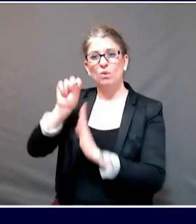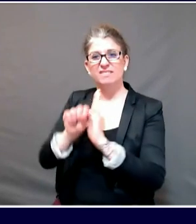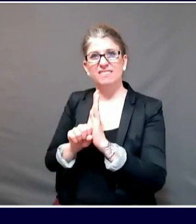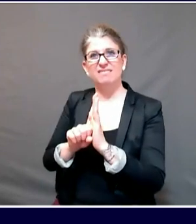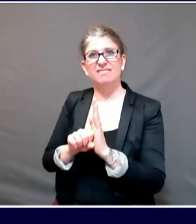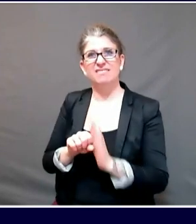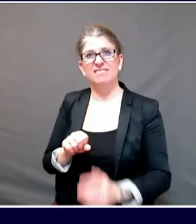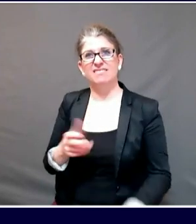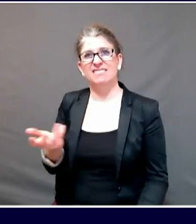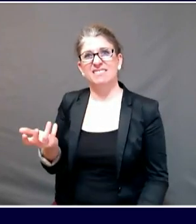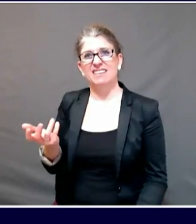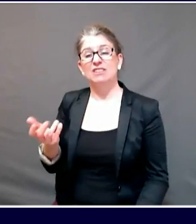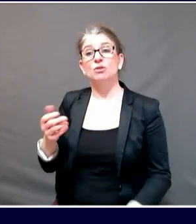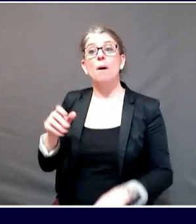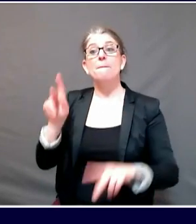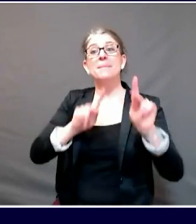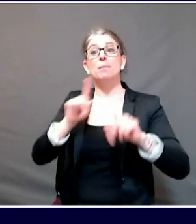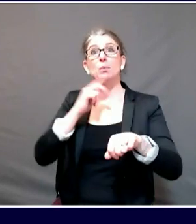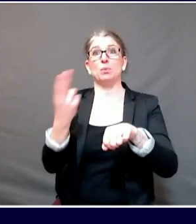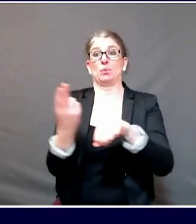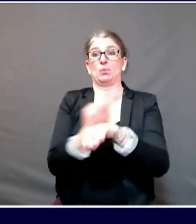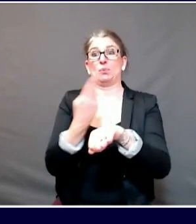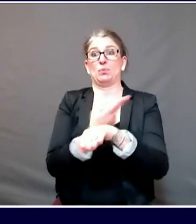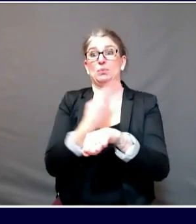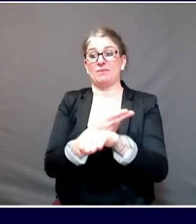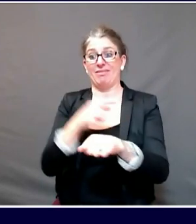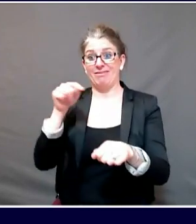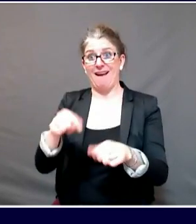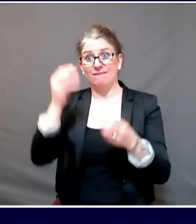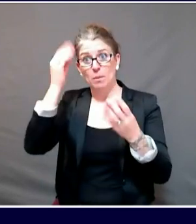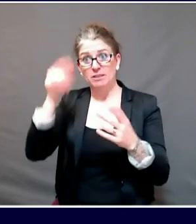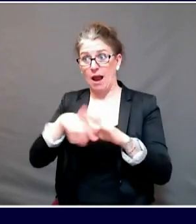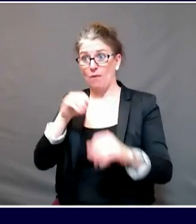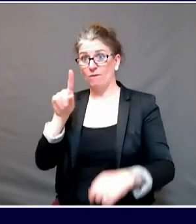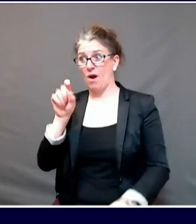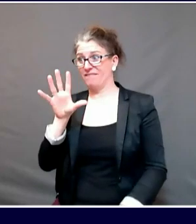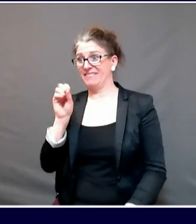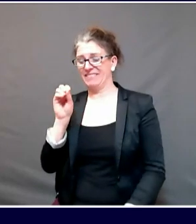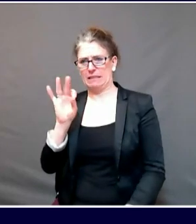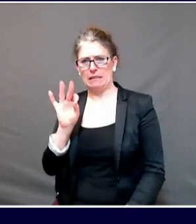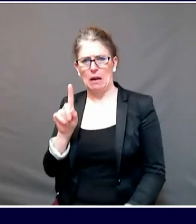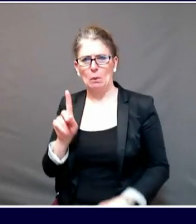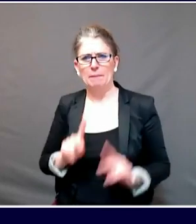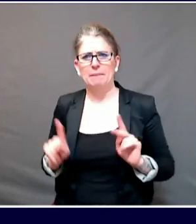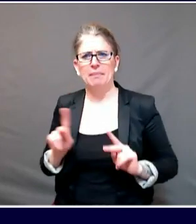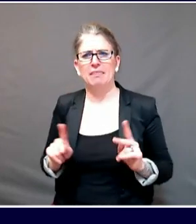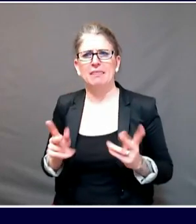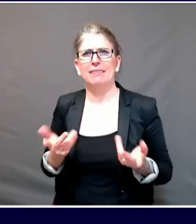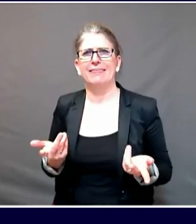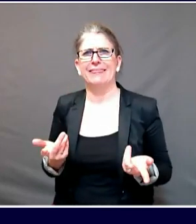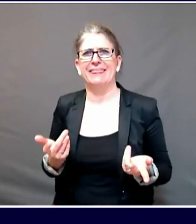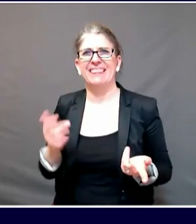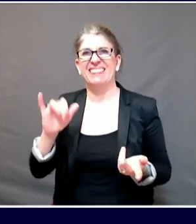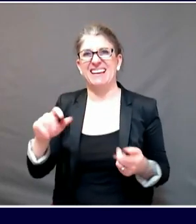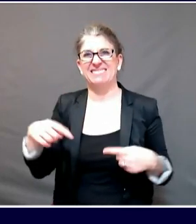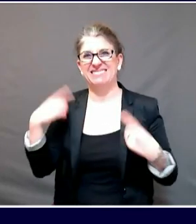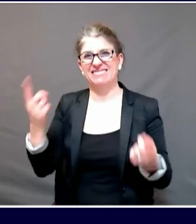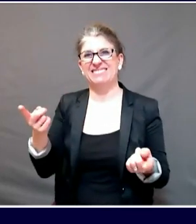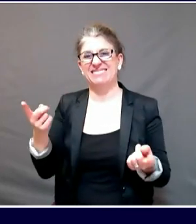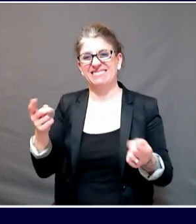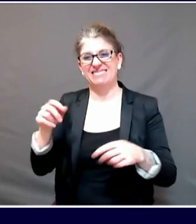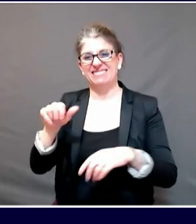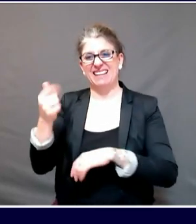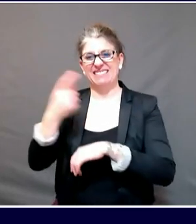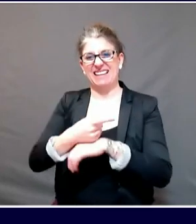was as of about a week and a half ago. So it's not that we've ruled it out whatsoever, Joe, not whatsoever. The question is, given everything